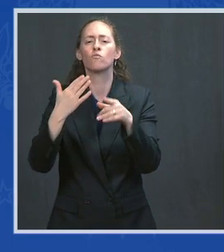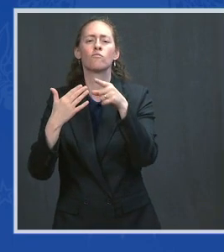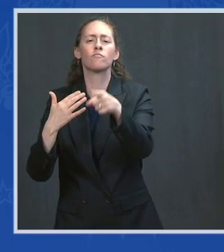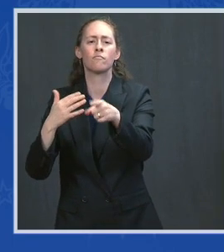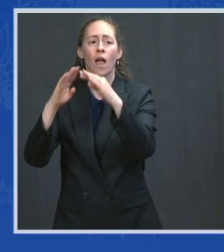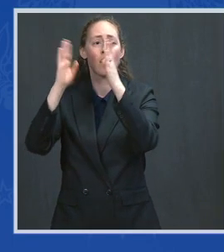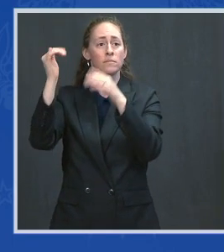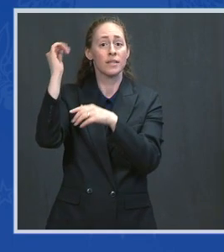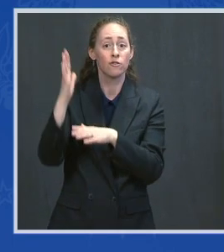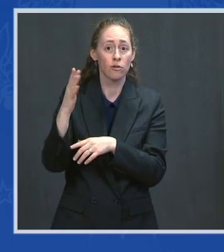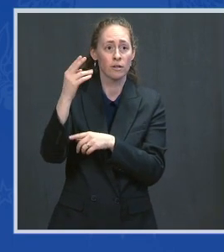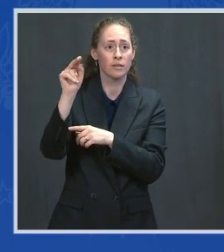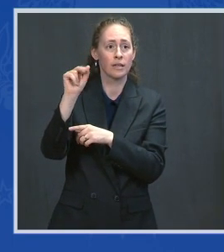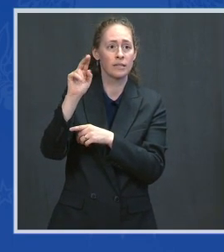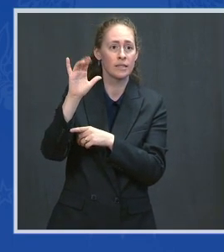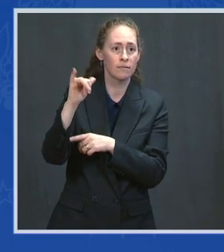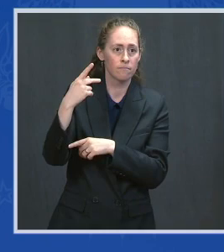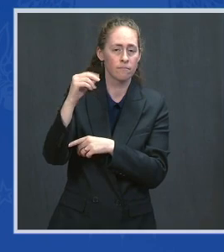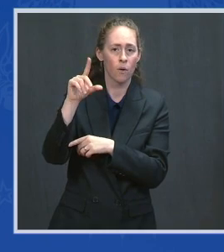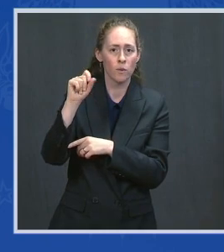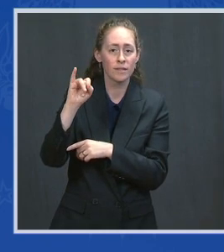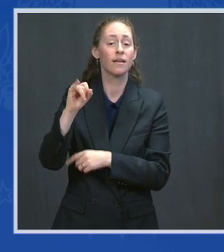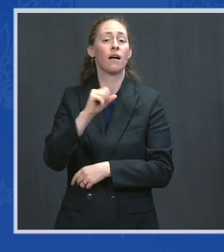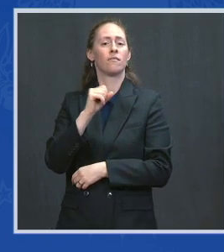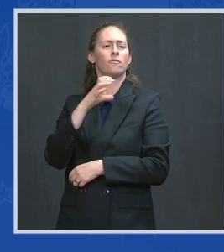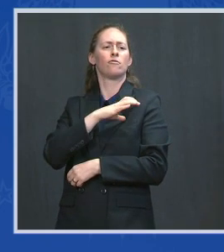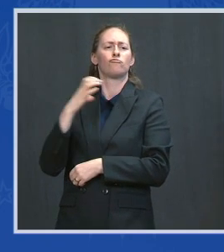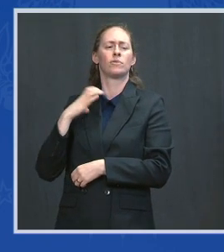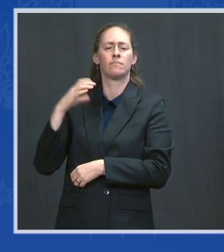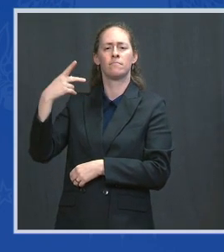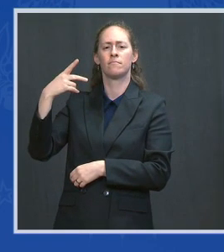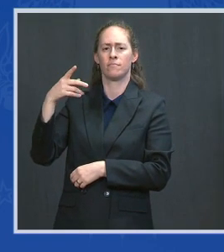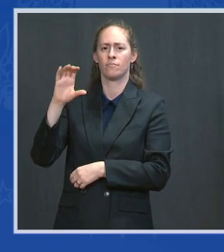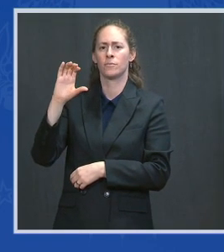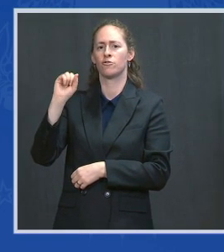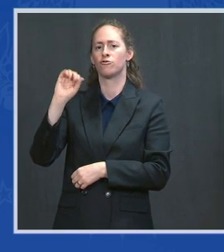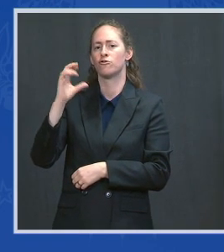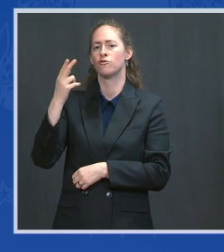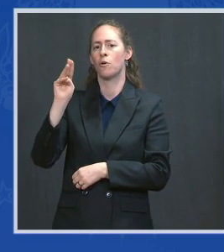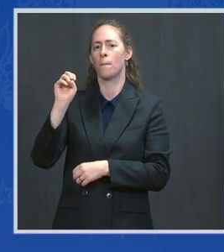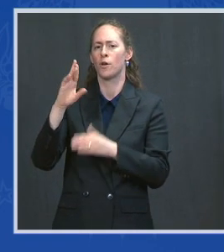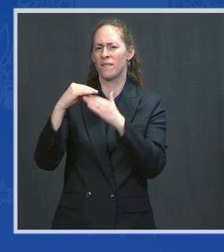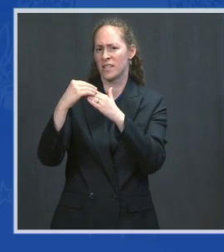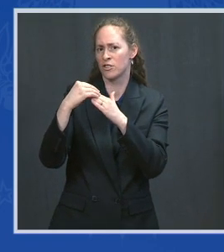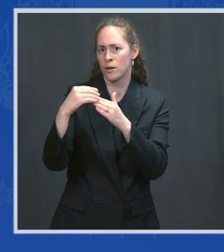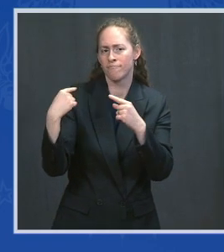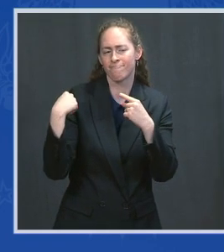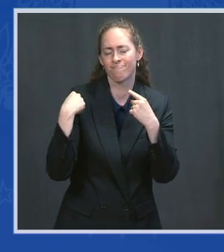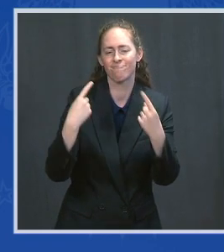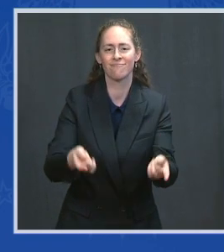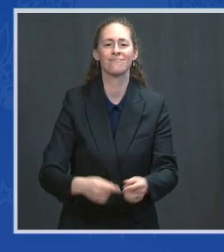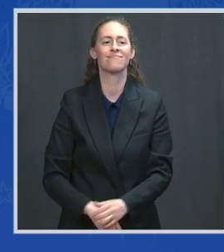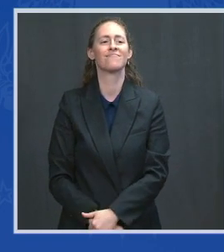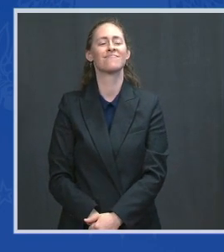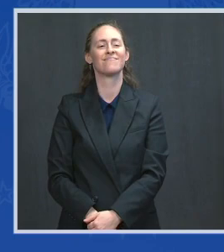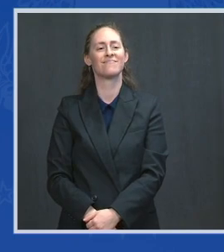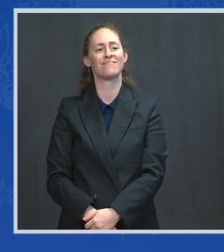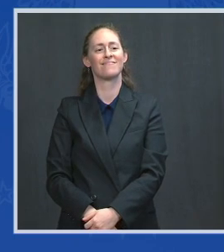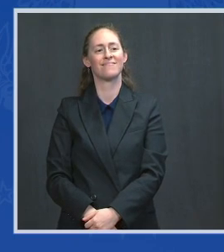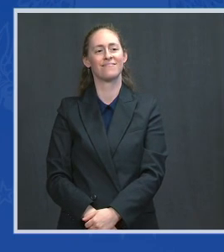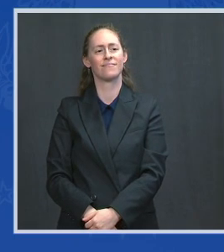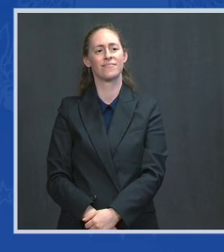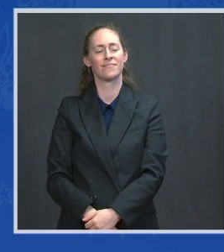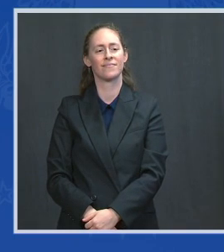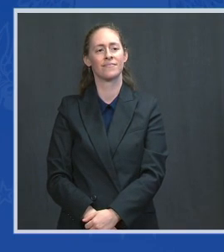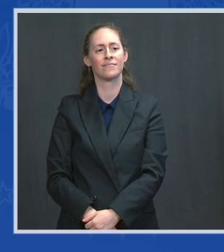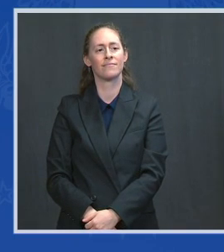also want to thank the leader from the state of Kentucky for letting it go forward. It's